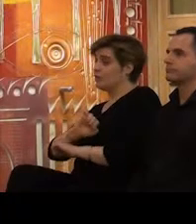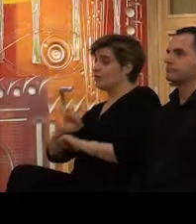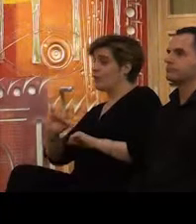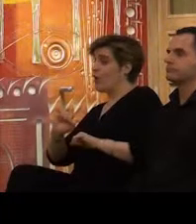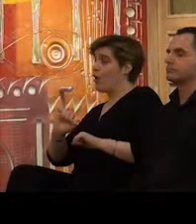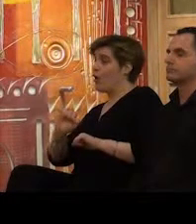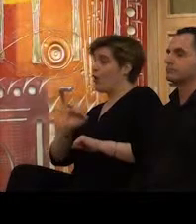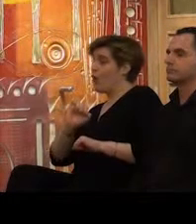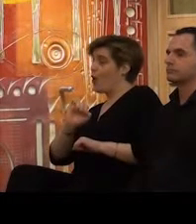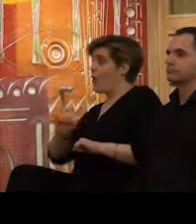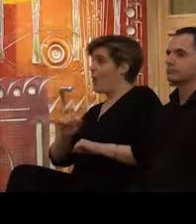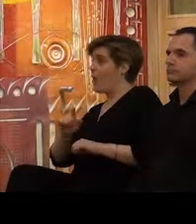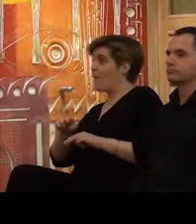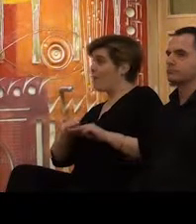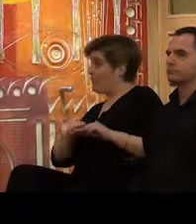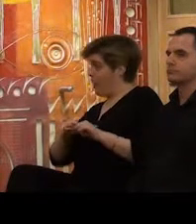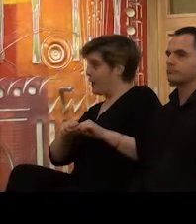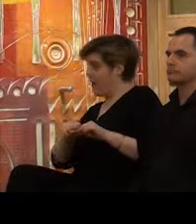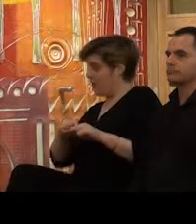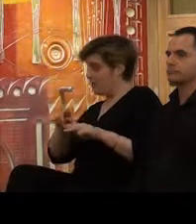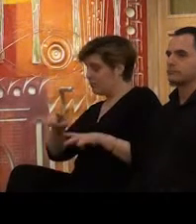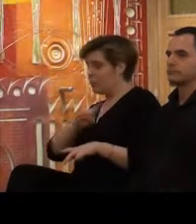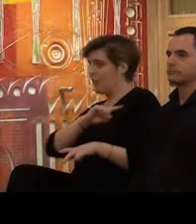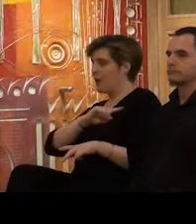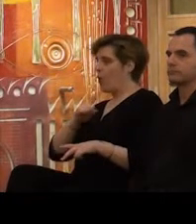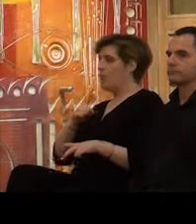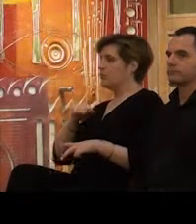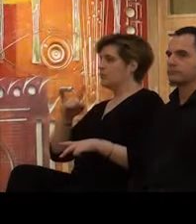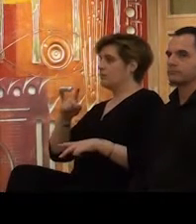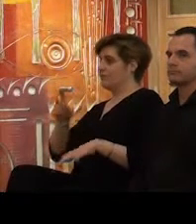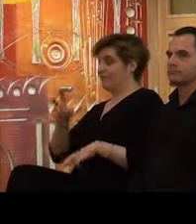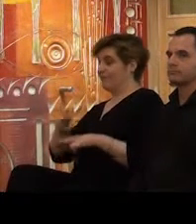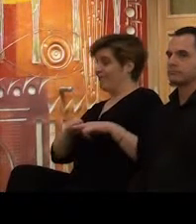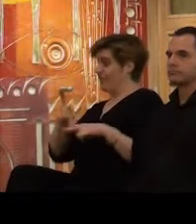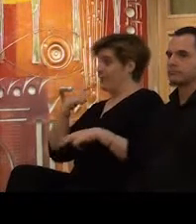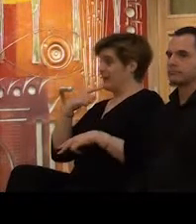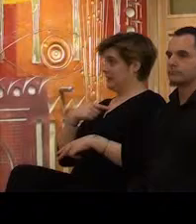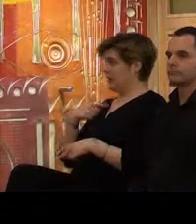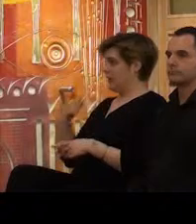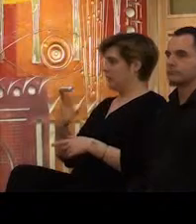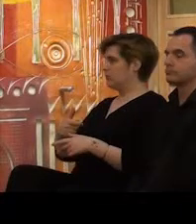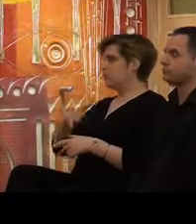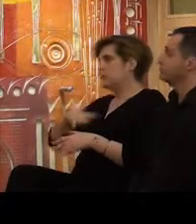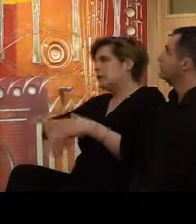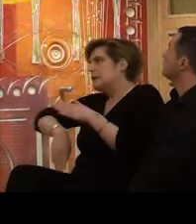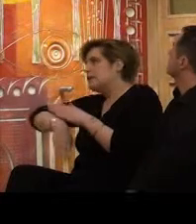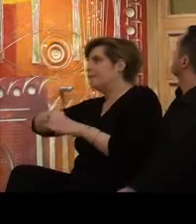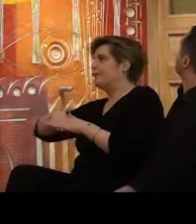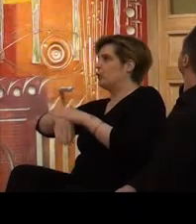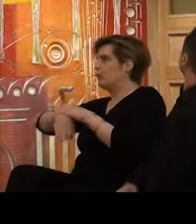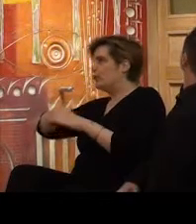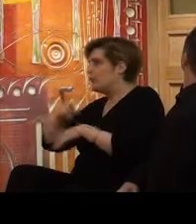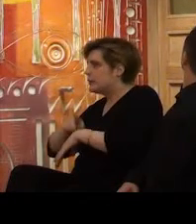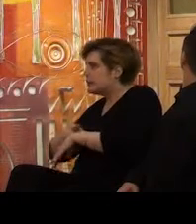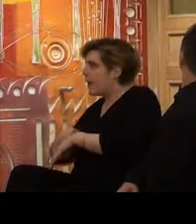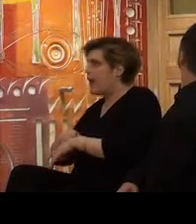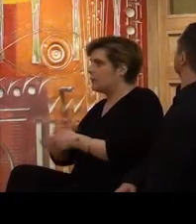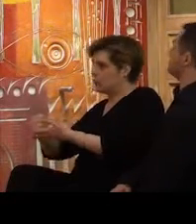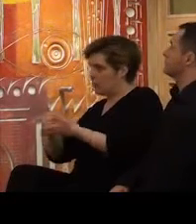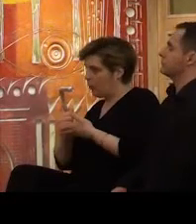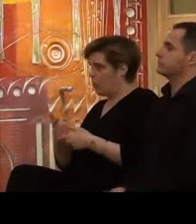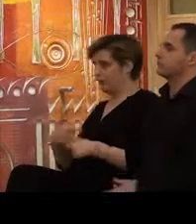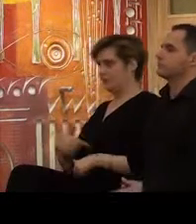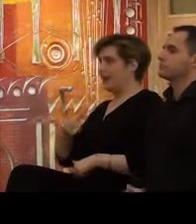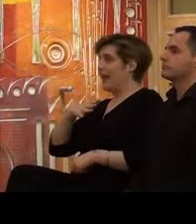that Mary was going to be a child that would need full-time one-to-one support, that she was going to have regular meltdowns where we'd need to have a padded room in case she